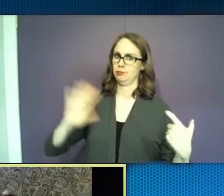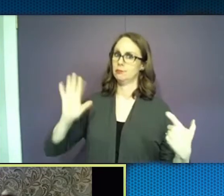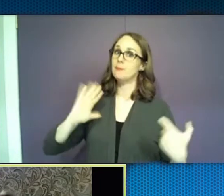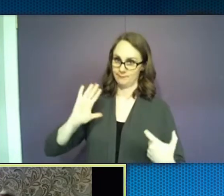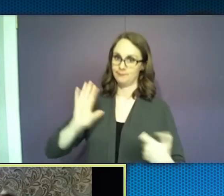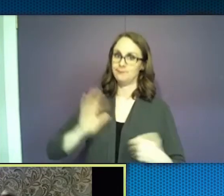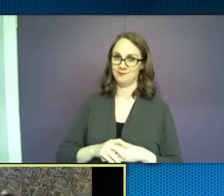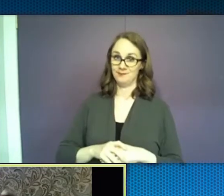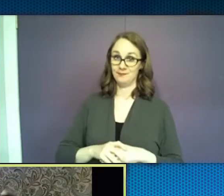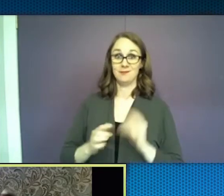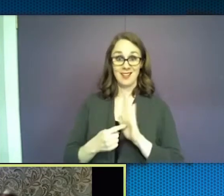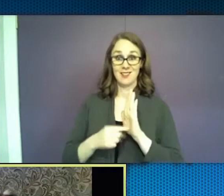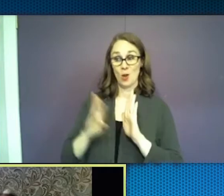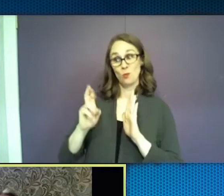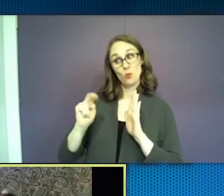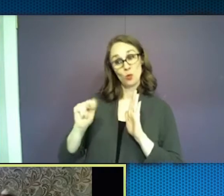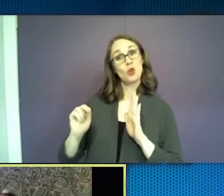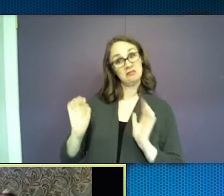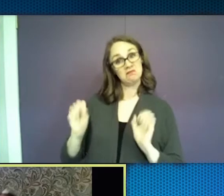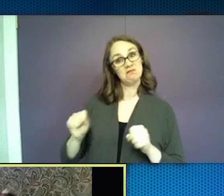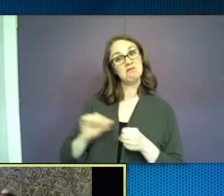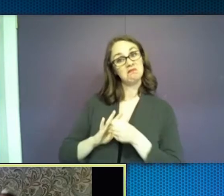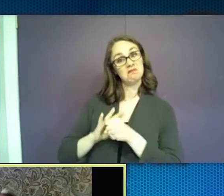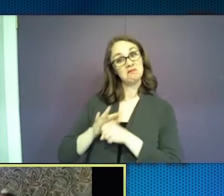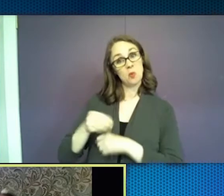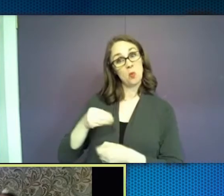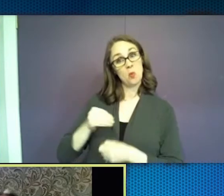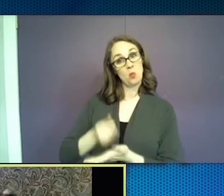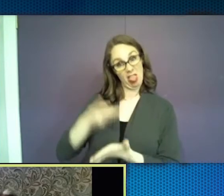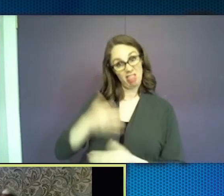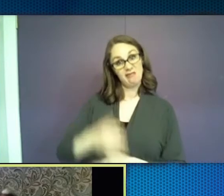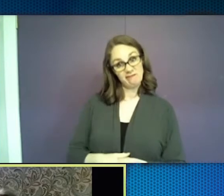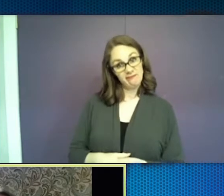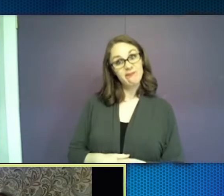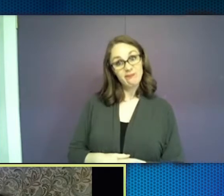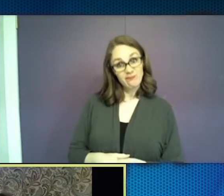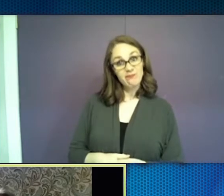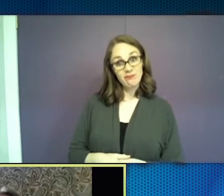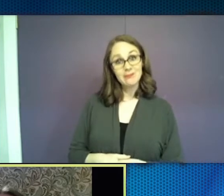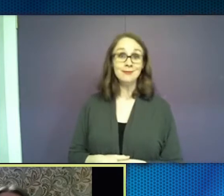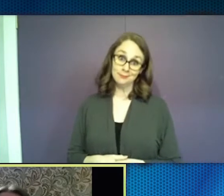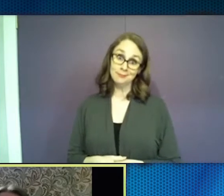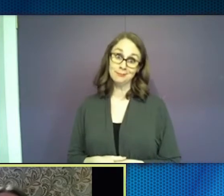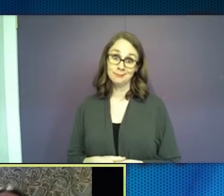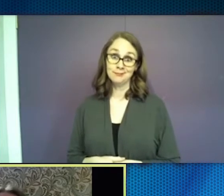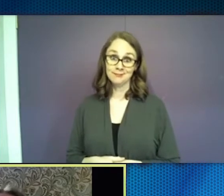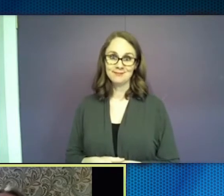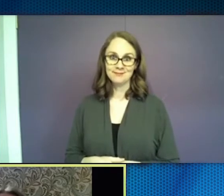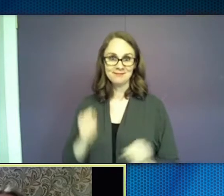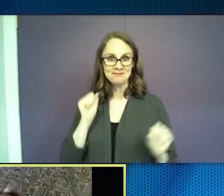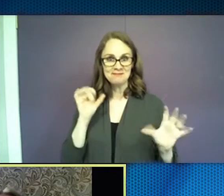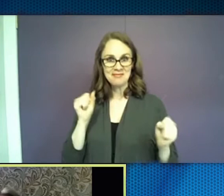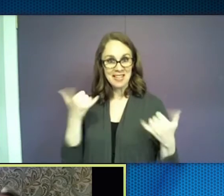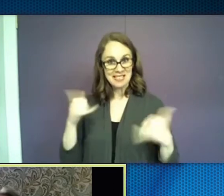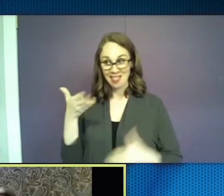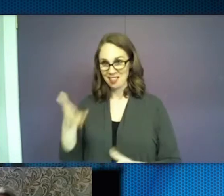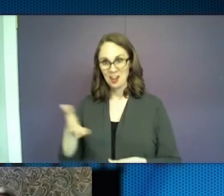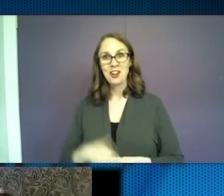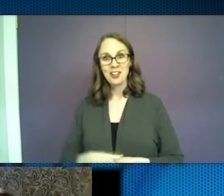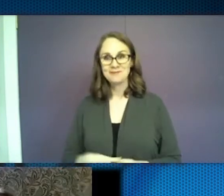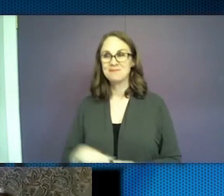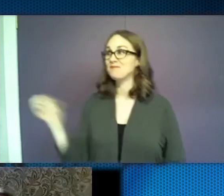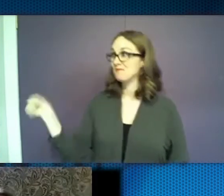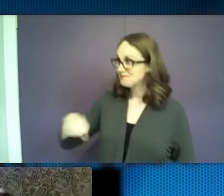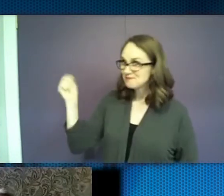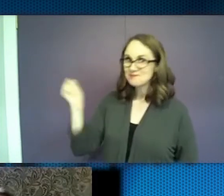which indicated that the Bruners probably had some wealth. So yeah, it's amazing that it still really stands. Yeah, it